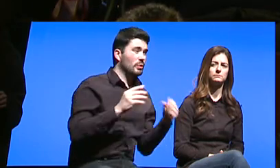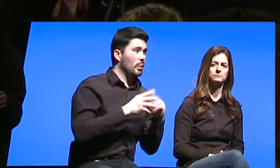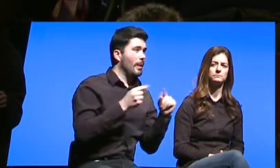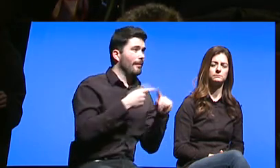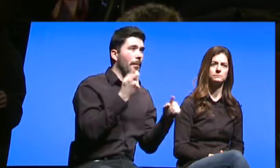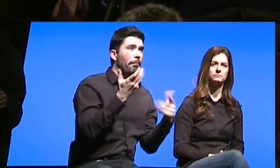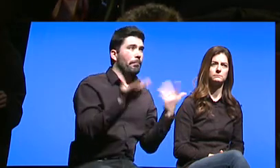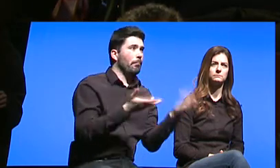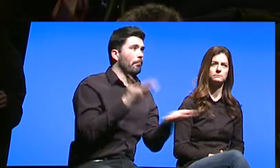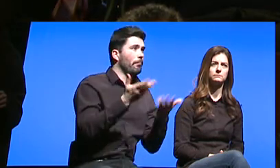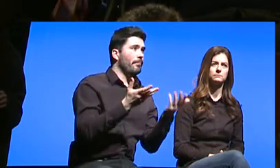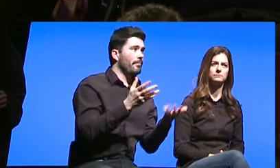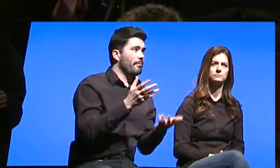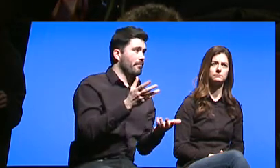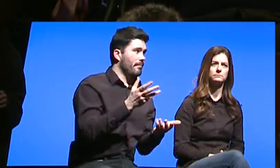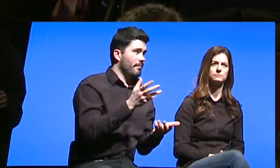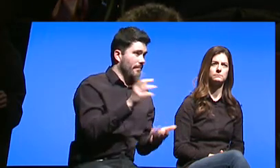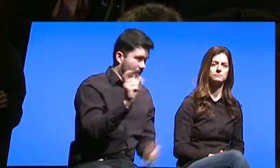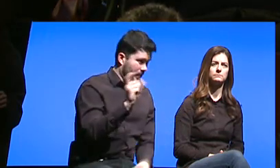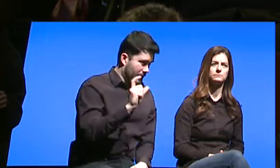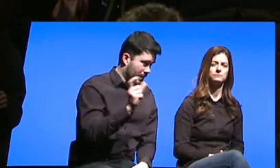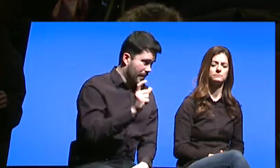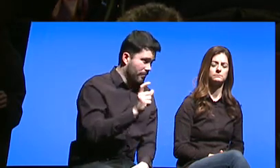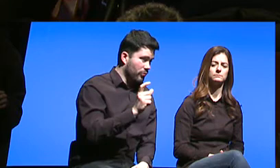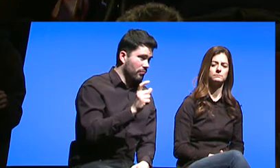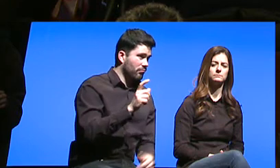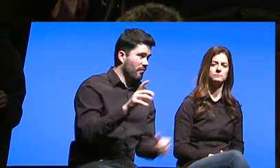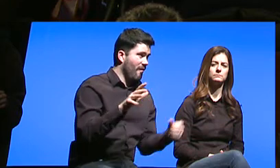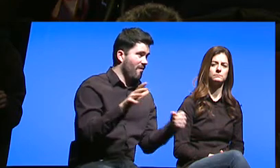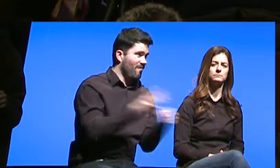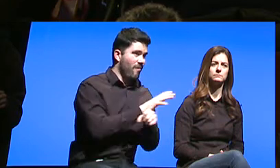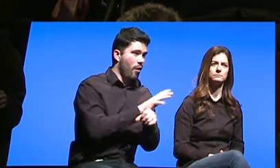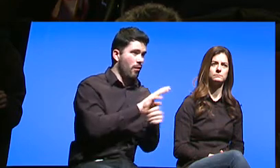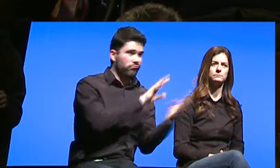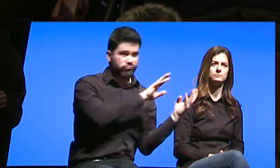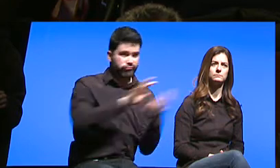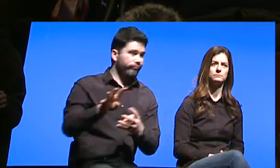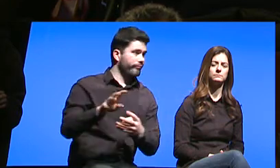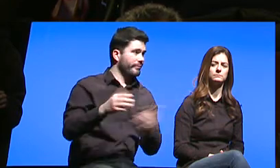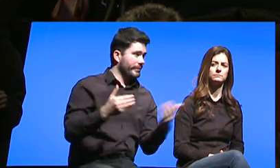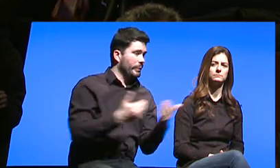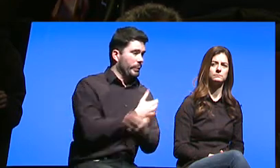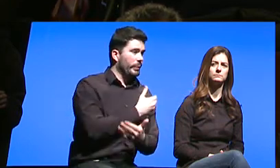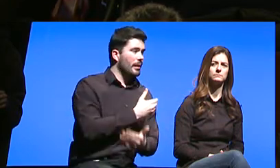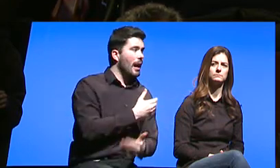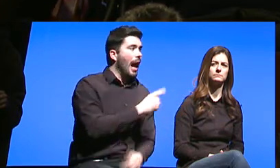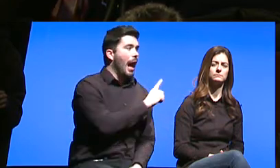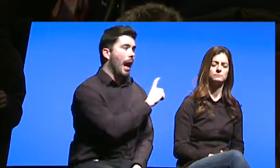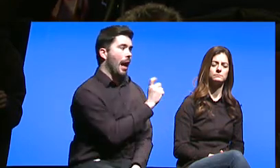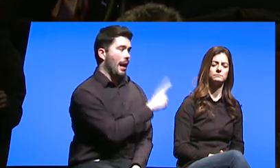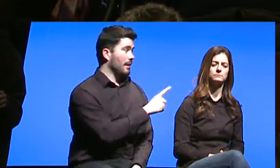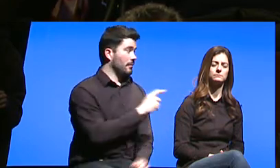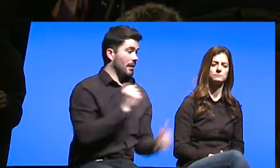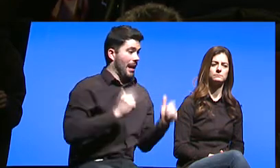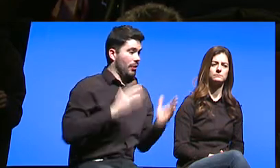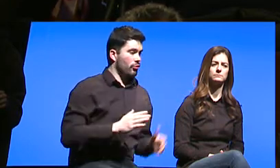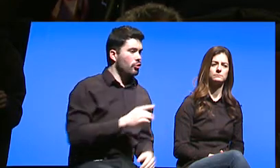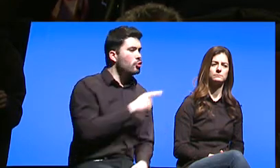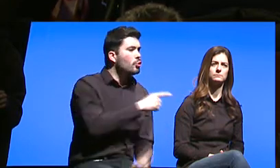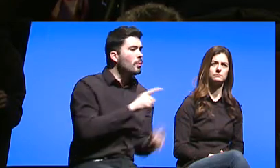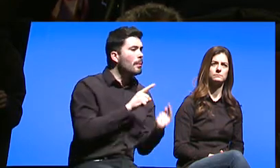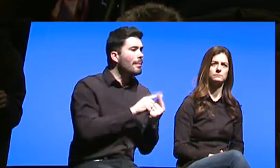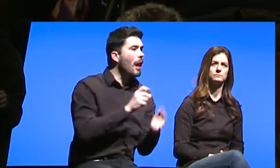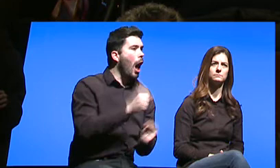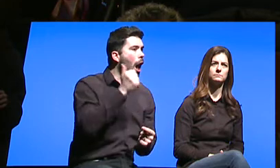in the same vein. What I'd like to ask the cast is, have you ever met some people, you know, another Muslim, where you